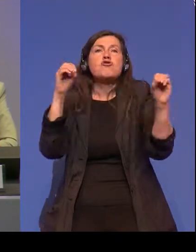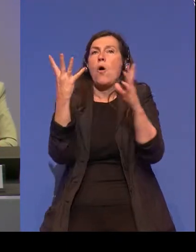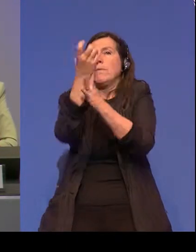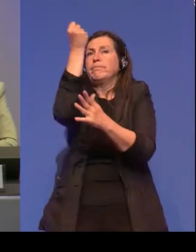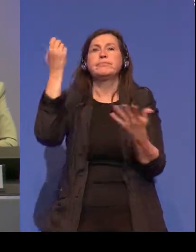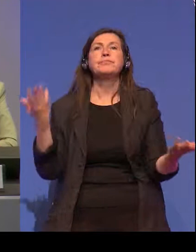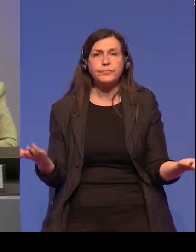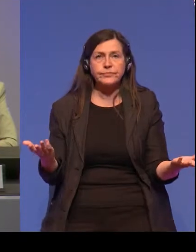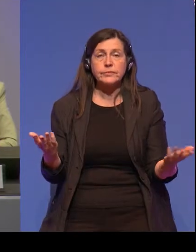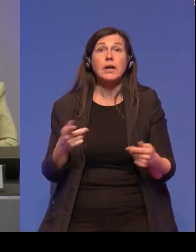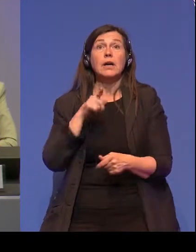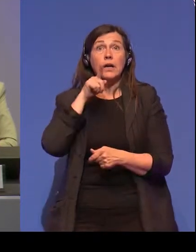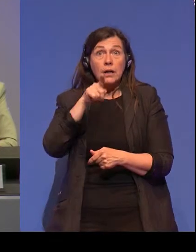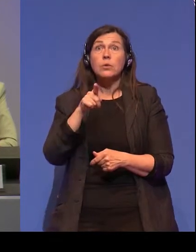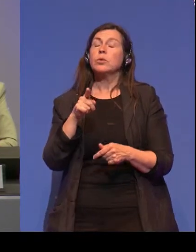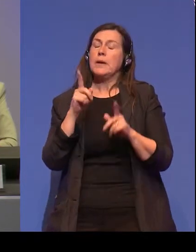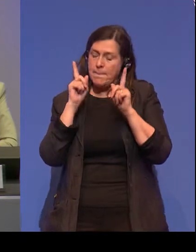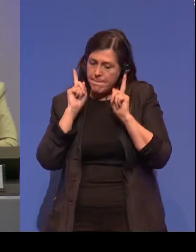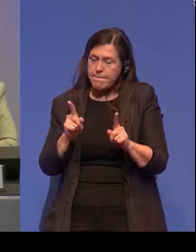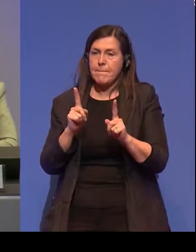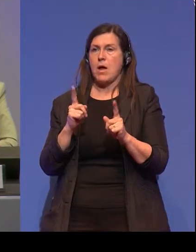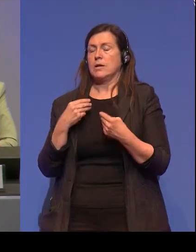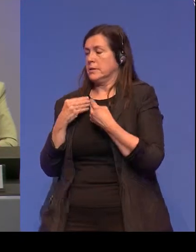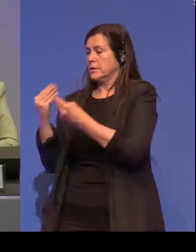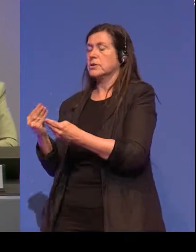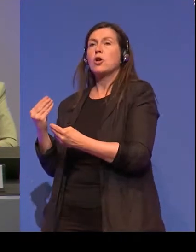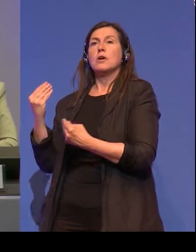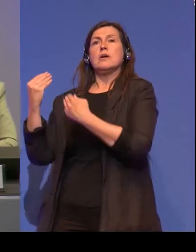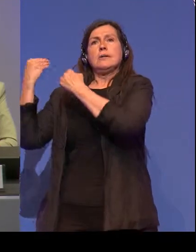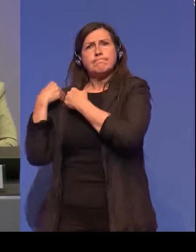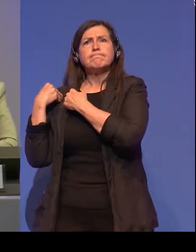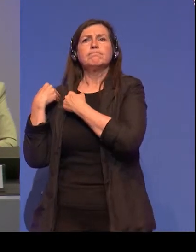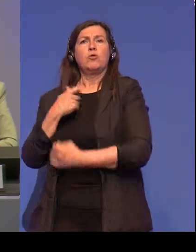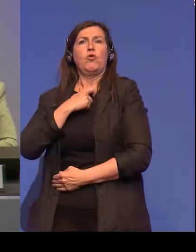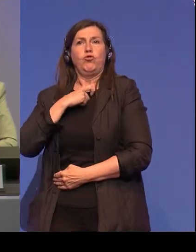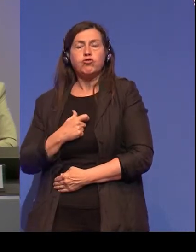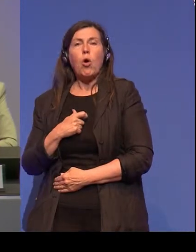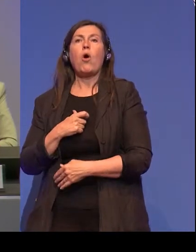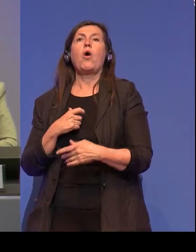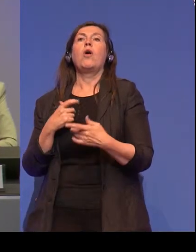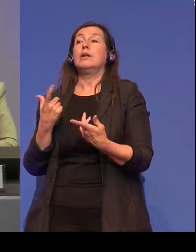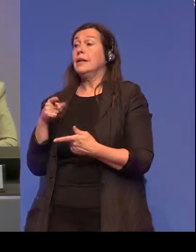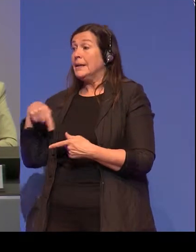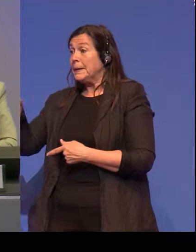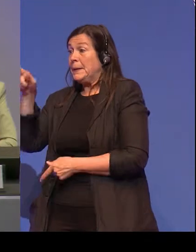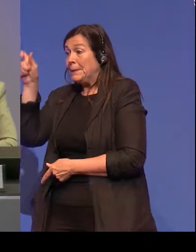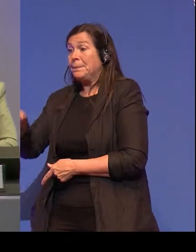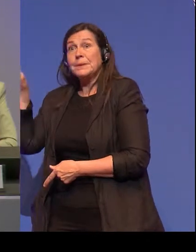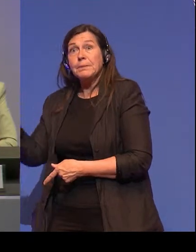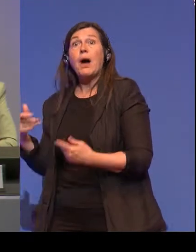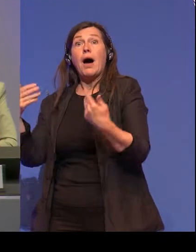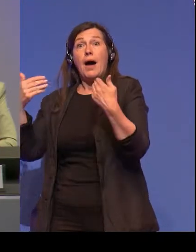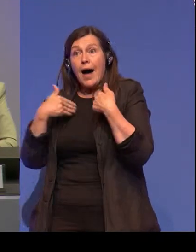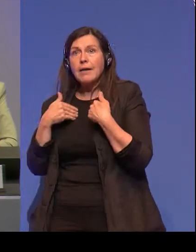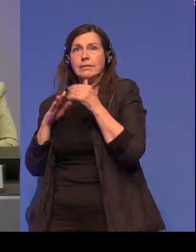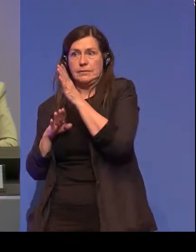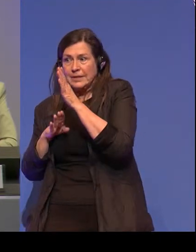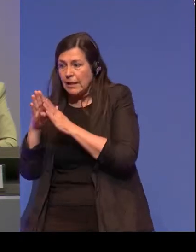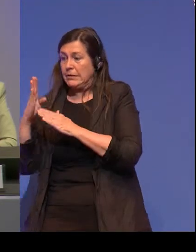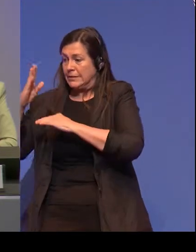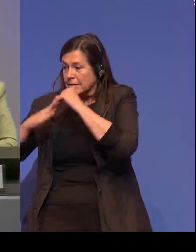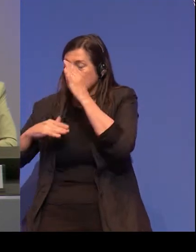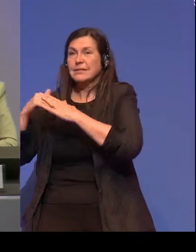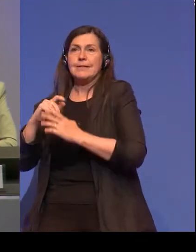have continued to play a critical role in upholding the commitments, serve as custodians of people-based development, and build